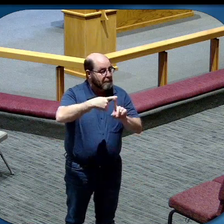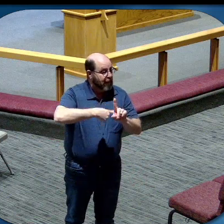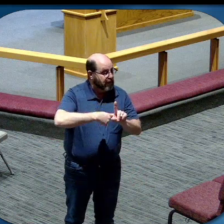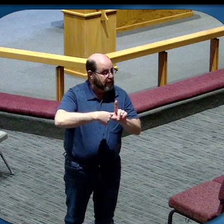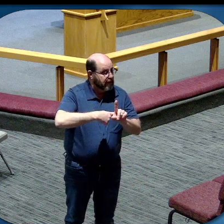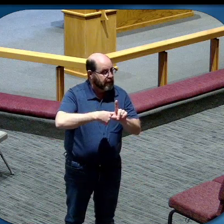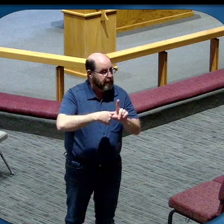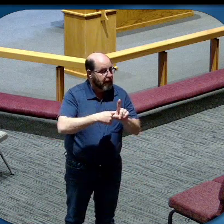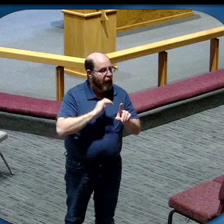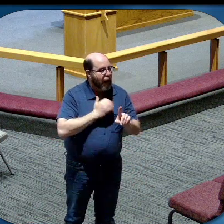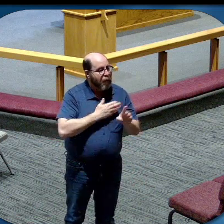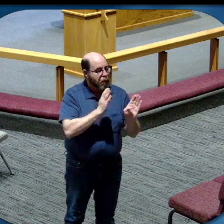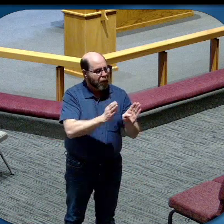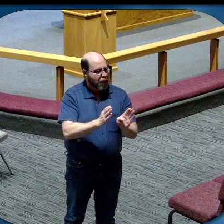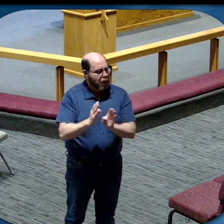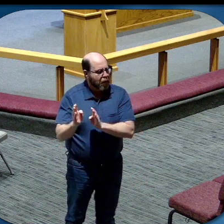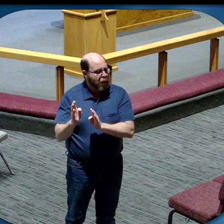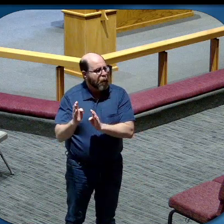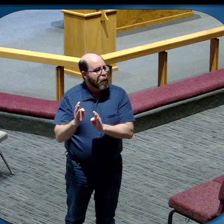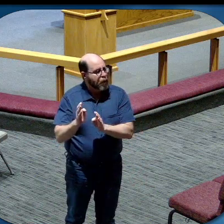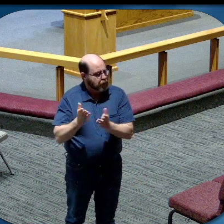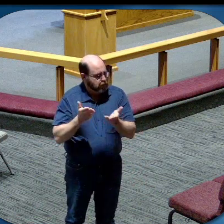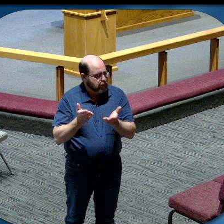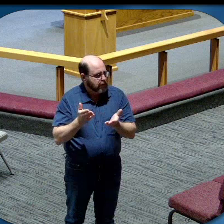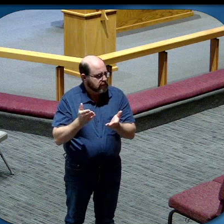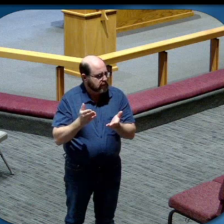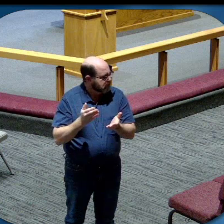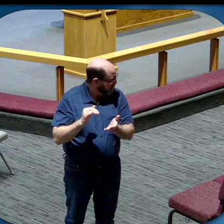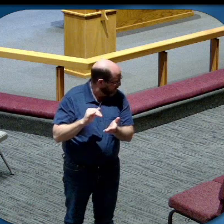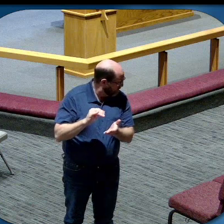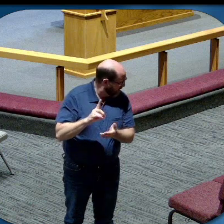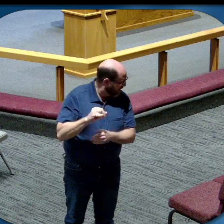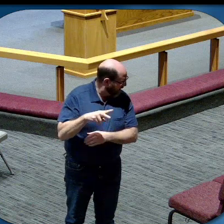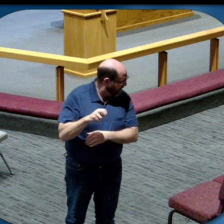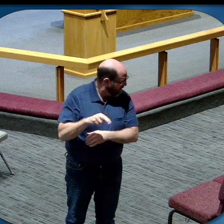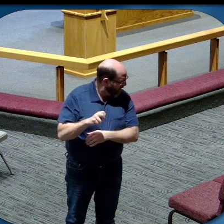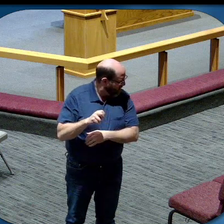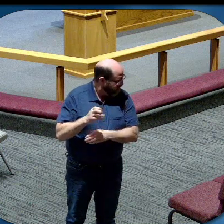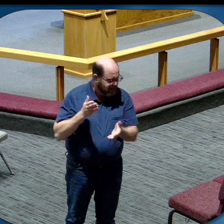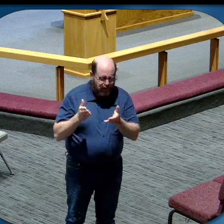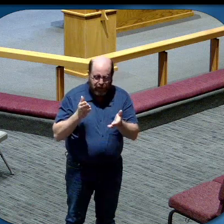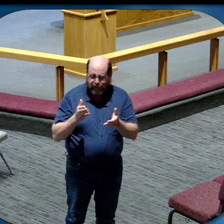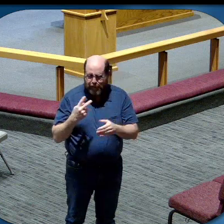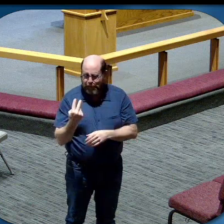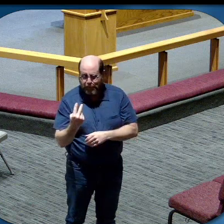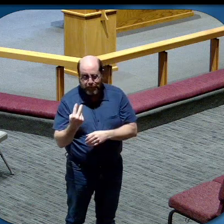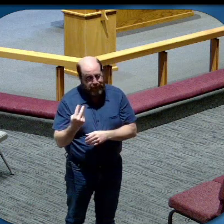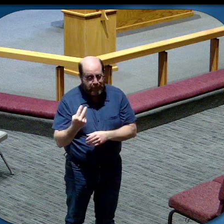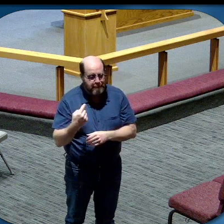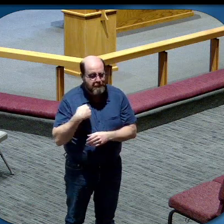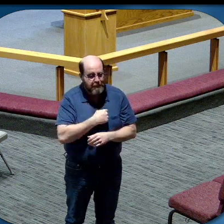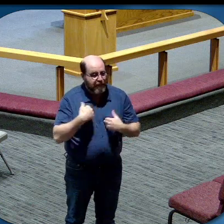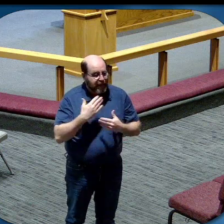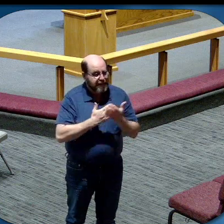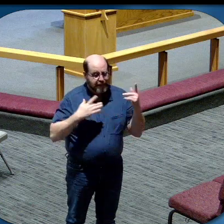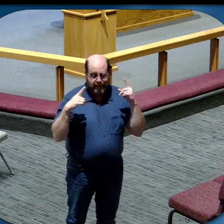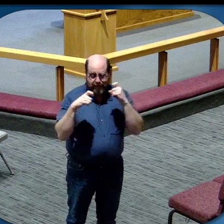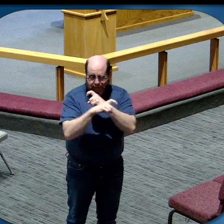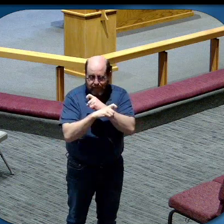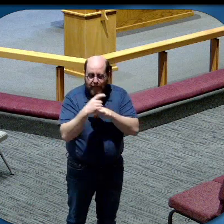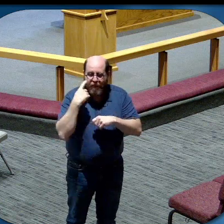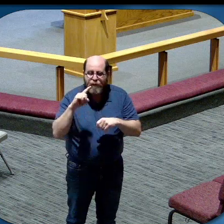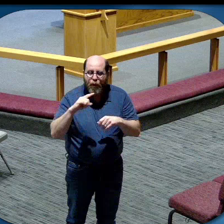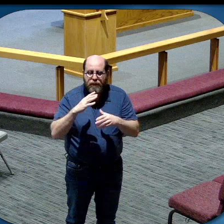the order of worship is divine service, too. We had a little bit of a complication in getting the music for the